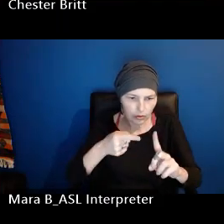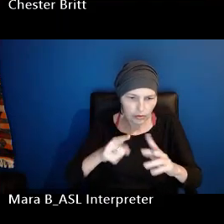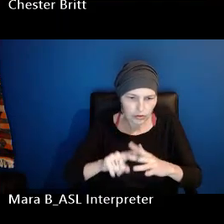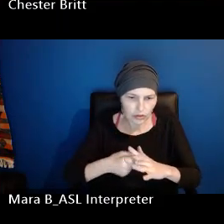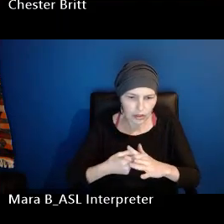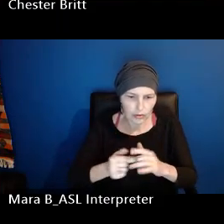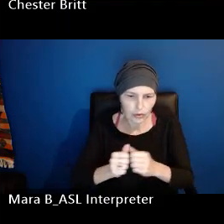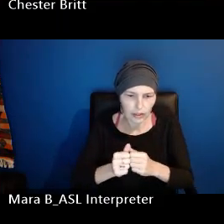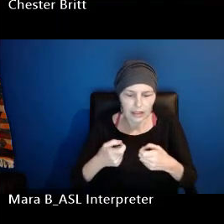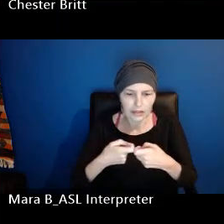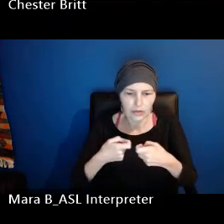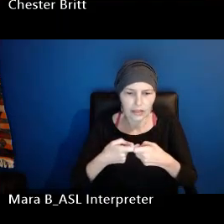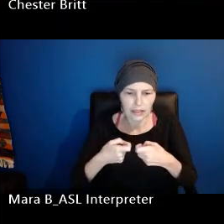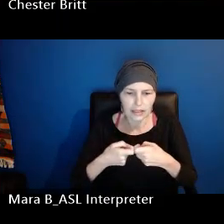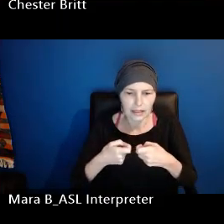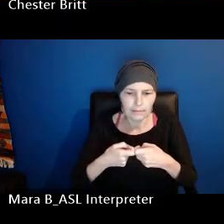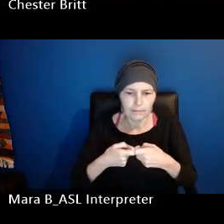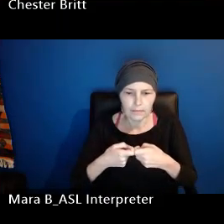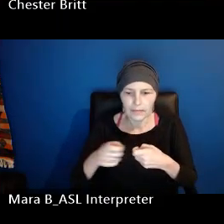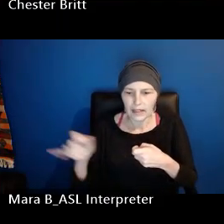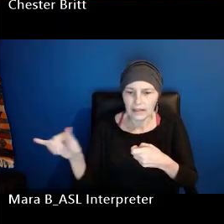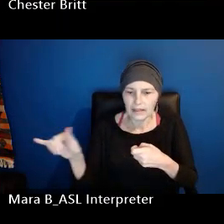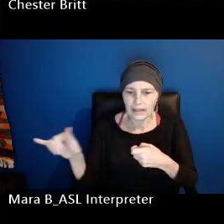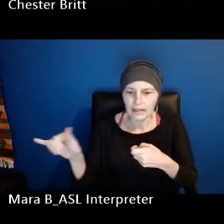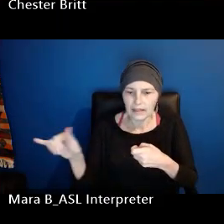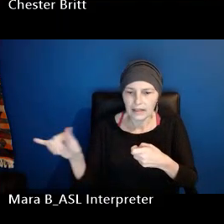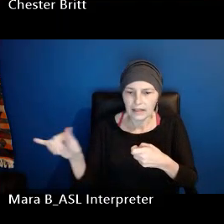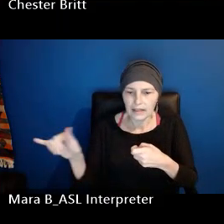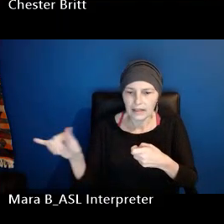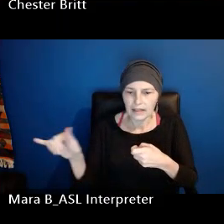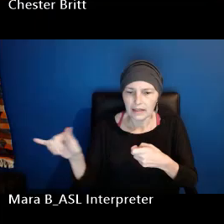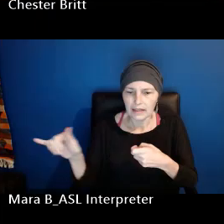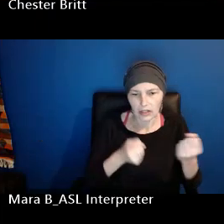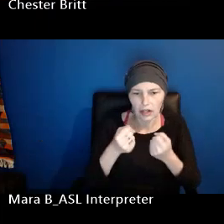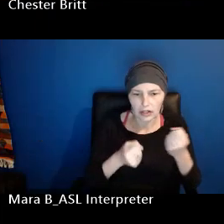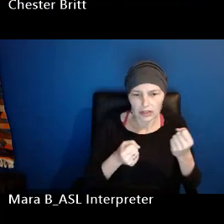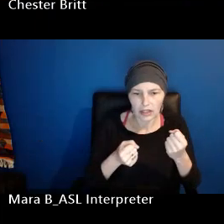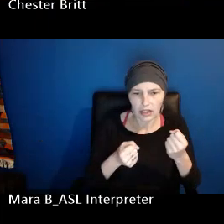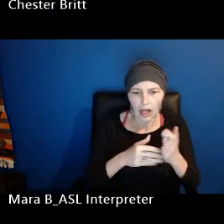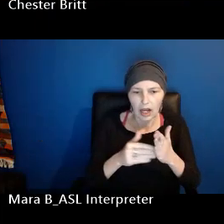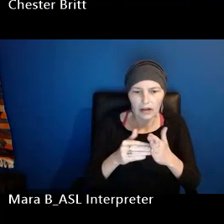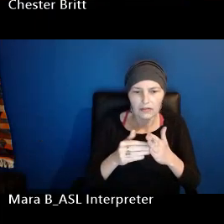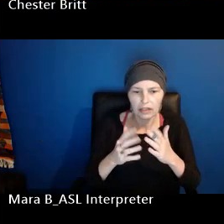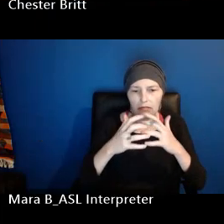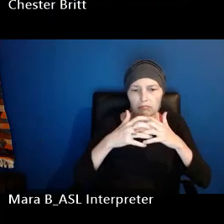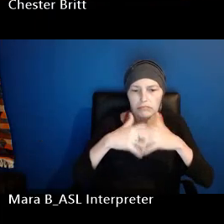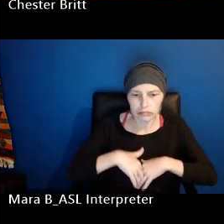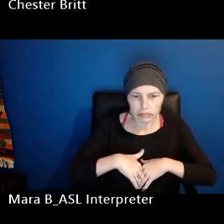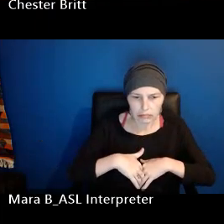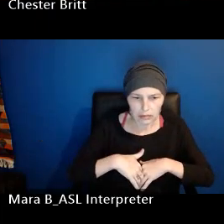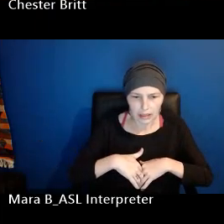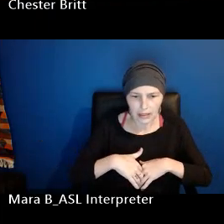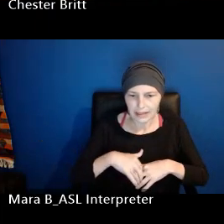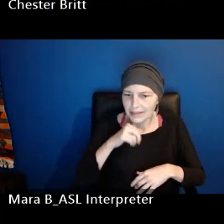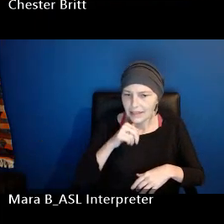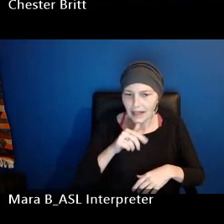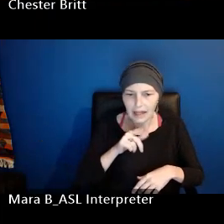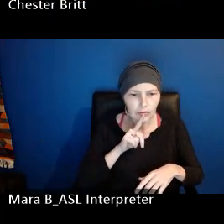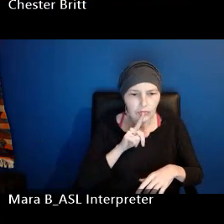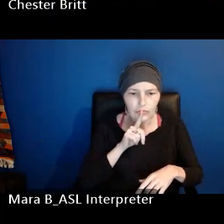Even with the electric cars, we've had outages. It's completely unreliable. The